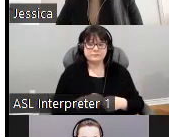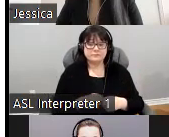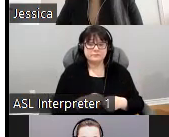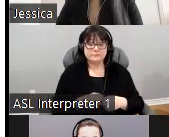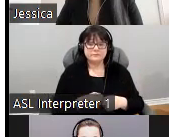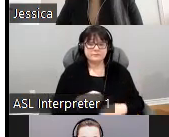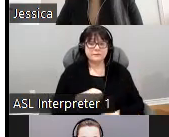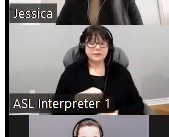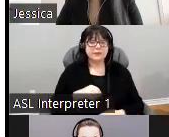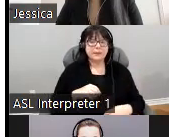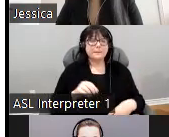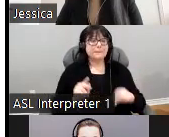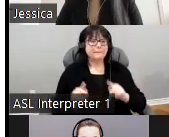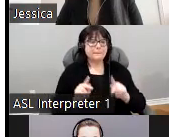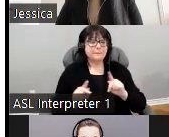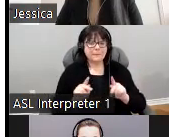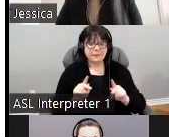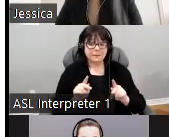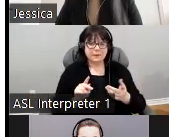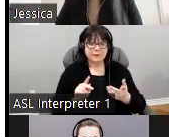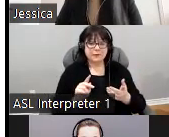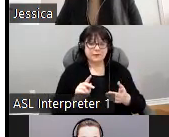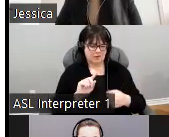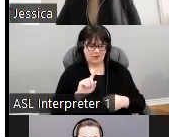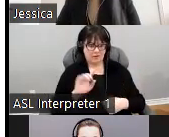I repeat, 13 for all of Canada,